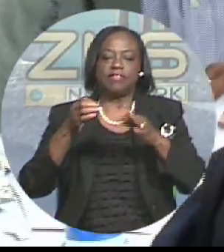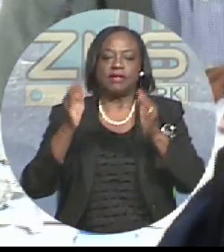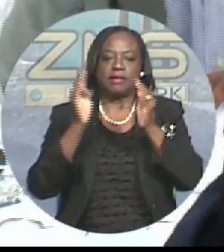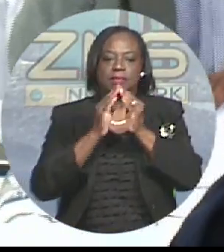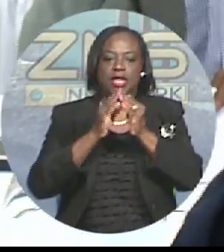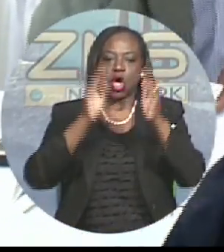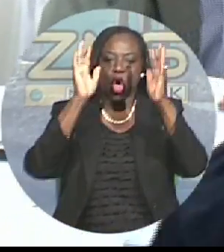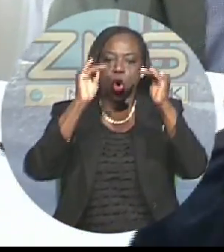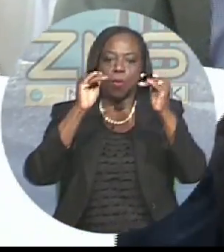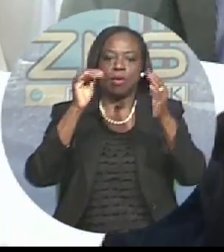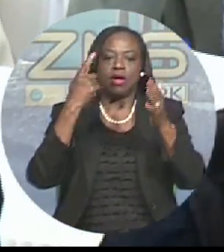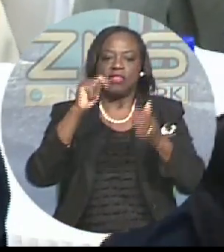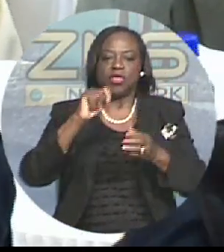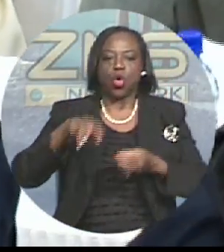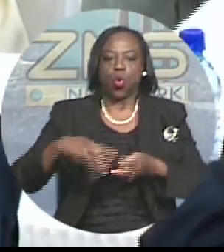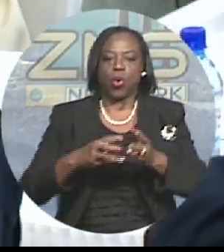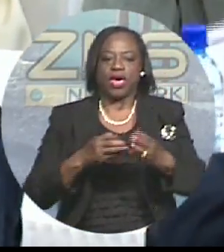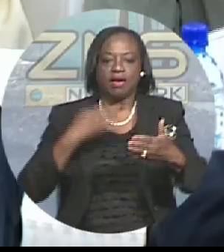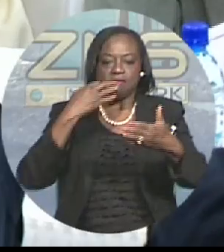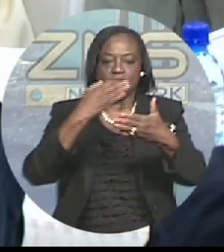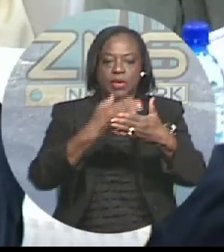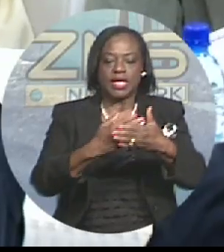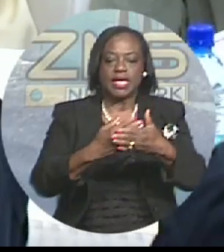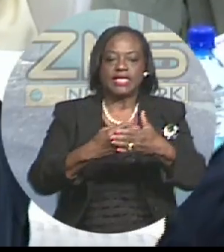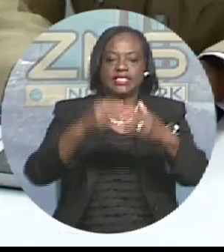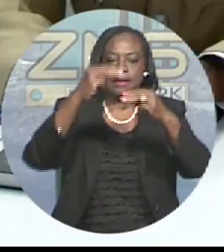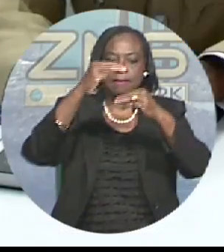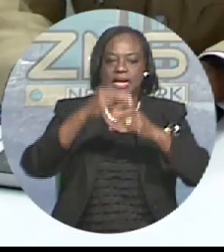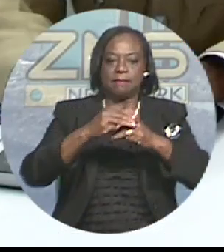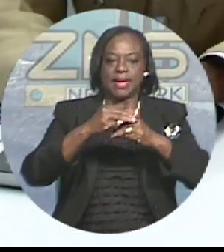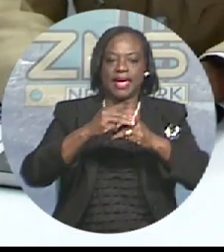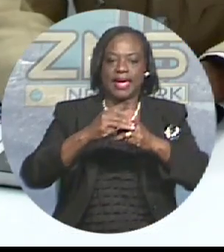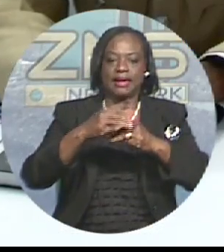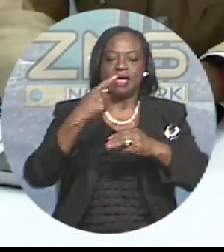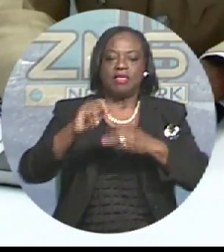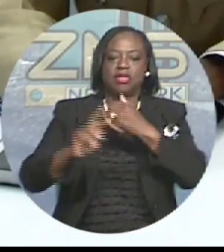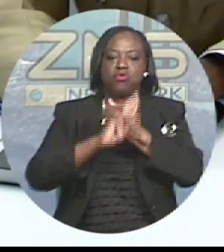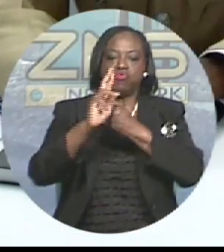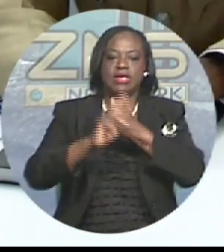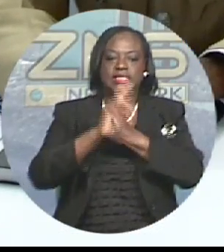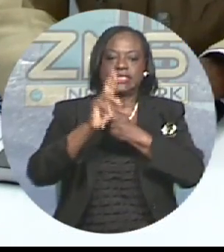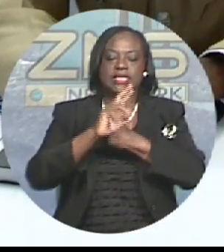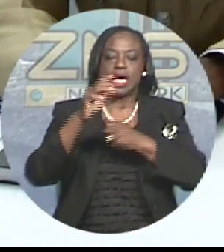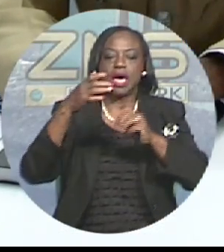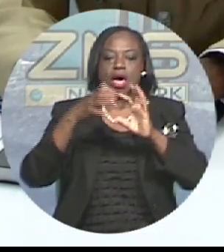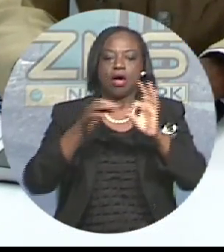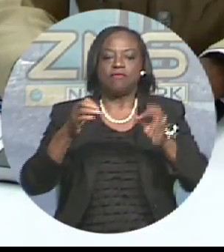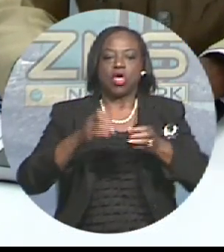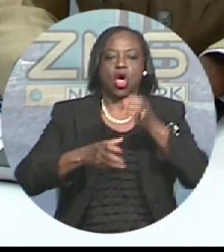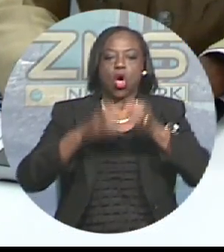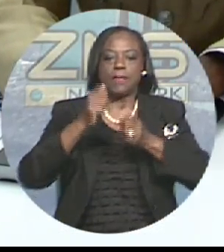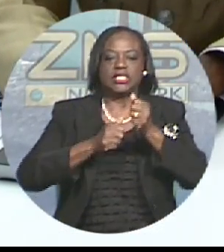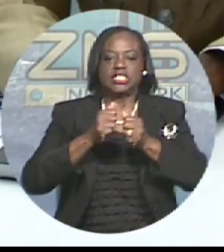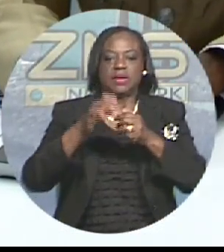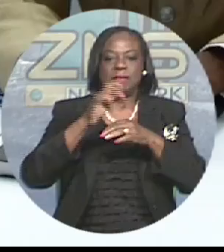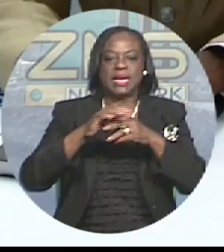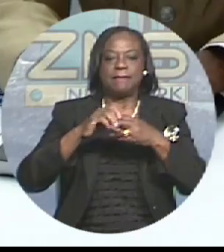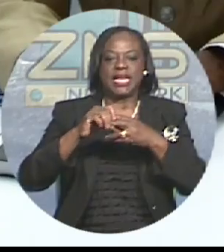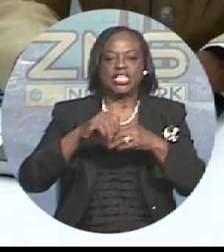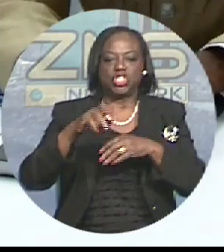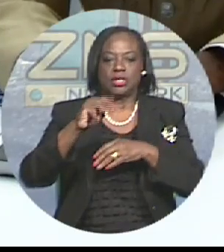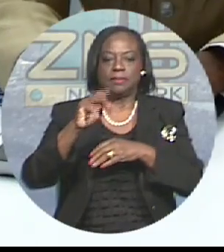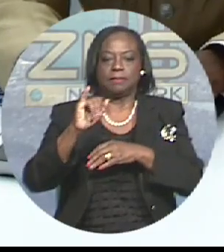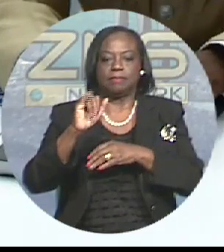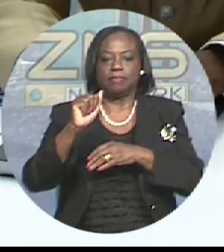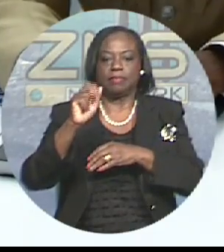way forward is to minimize the risk of competition, manipulation, and other threats to the integrity of sports in the Bahamas. For